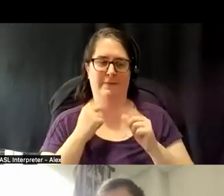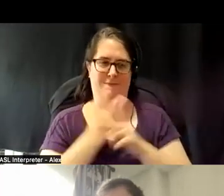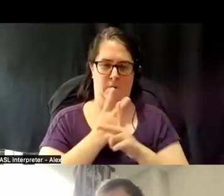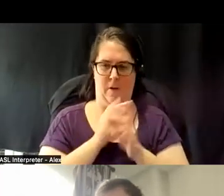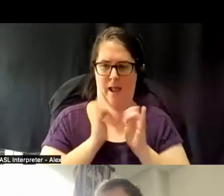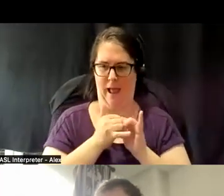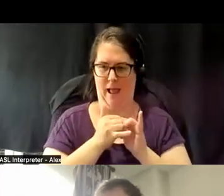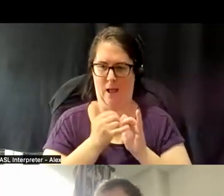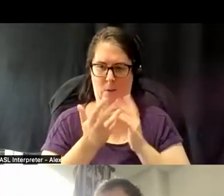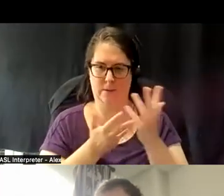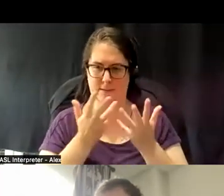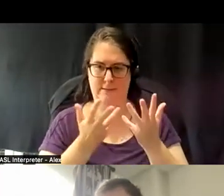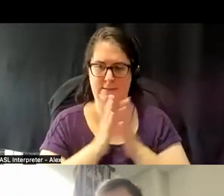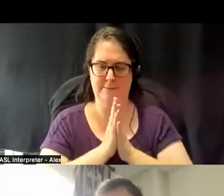to